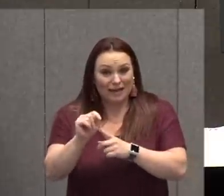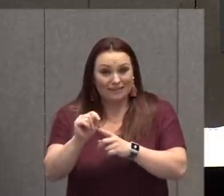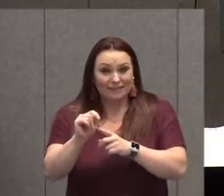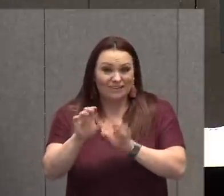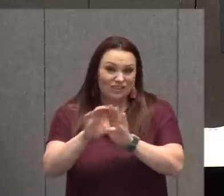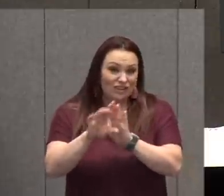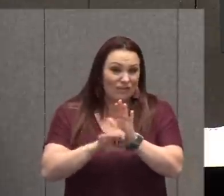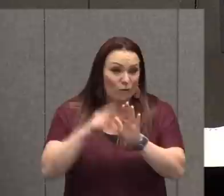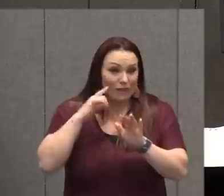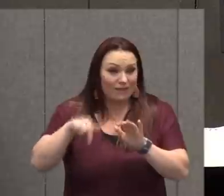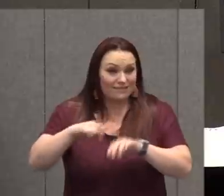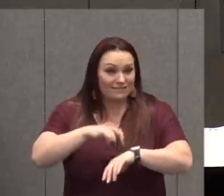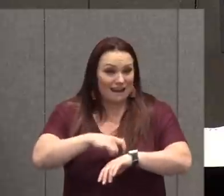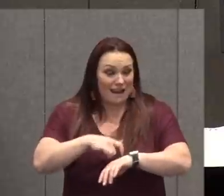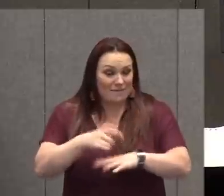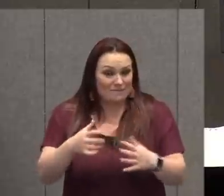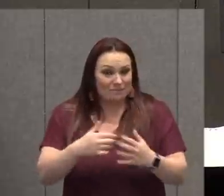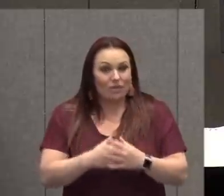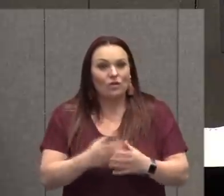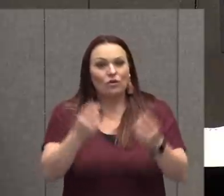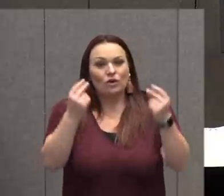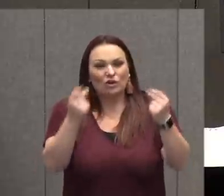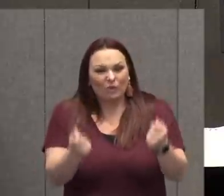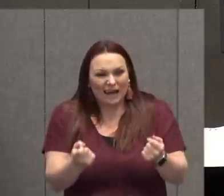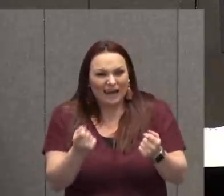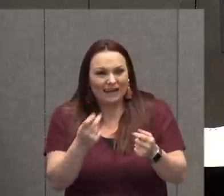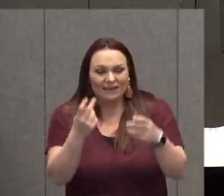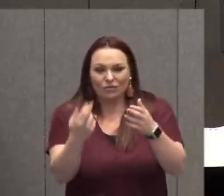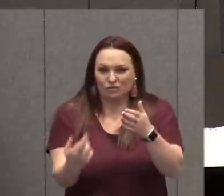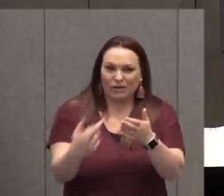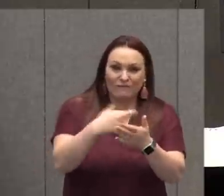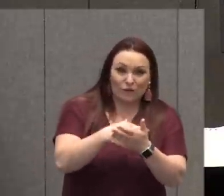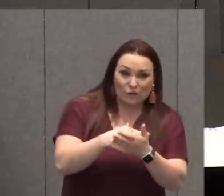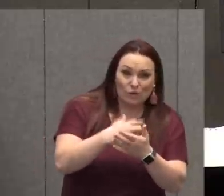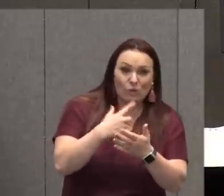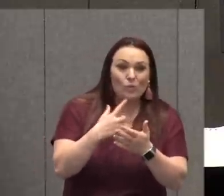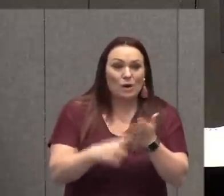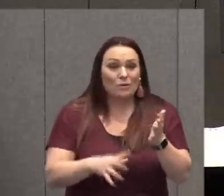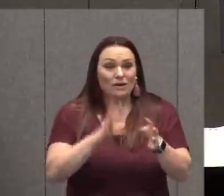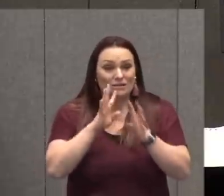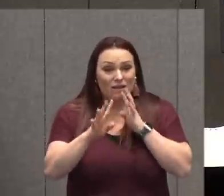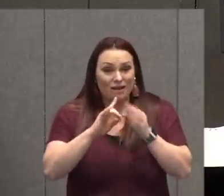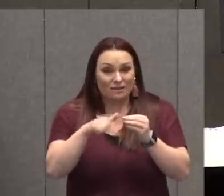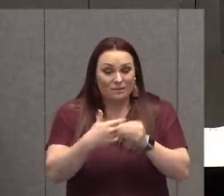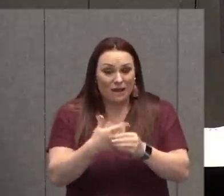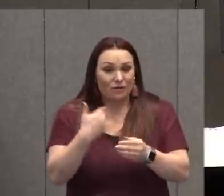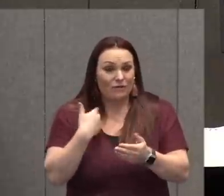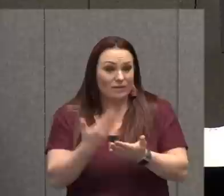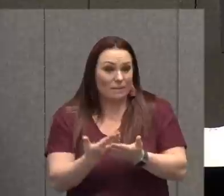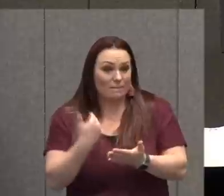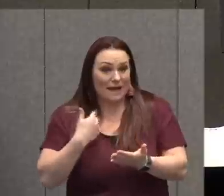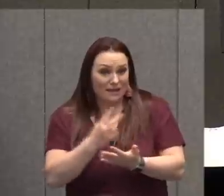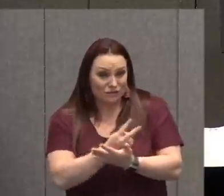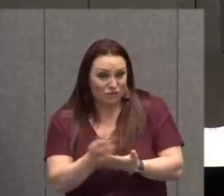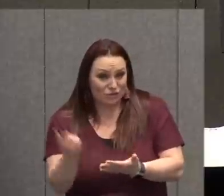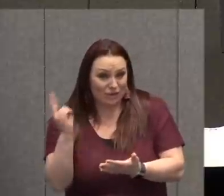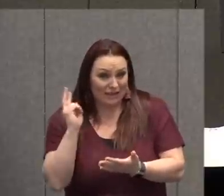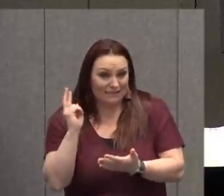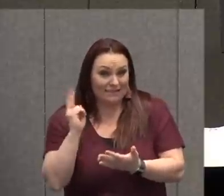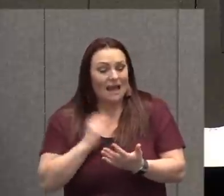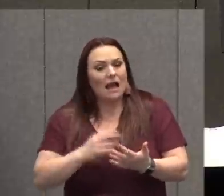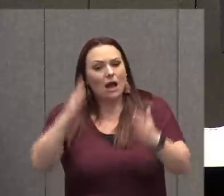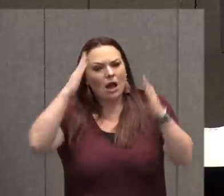So quickly, we're going to refresh a little bit about the things that we've talked about over the last 2 weeks. I'm hoping that